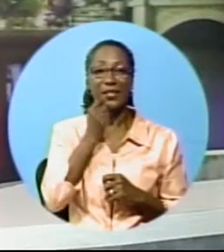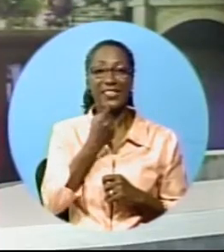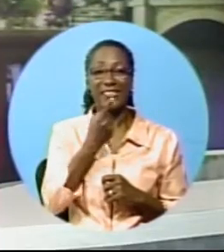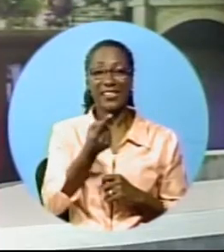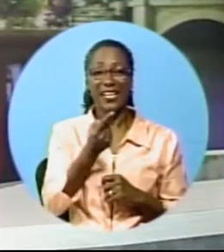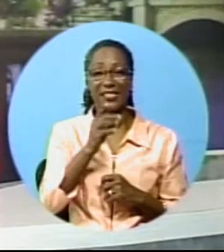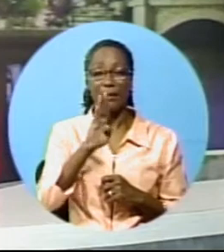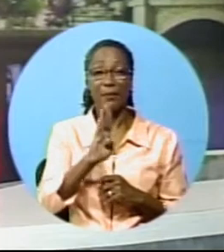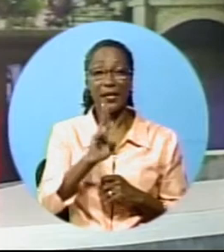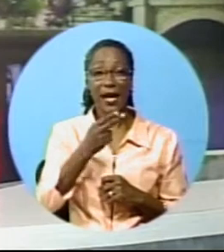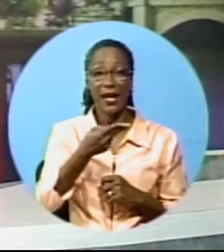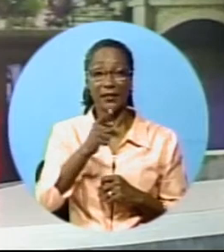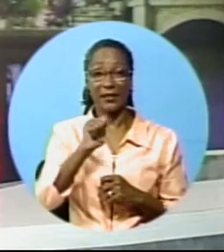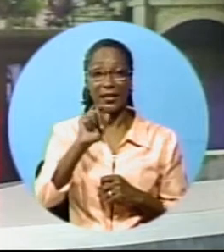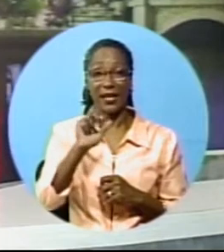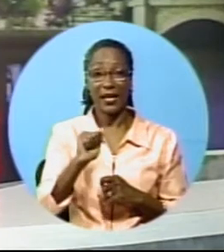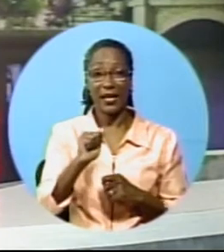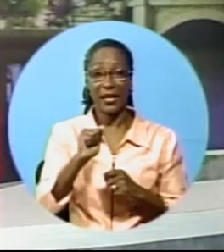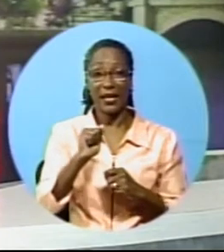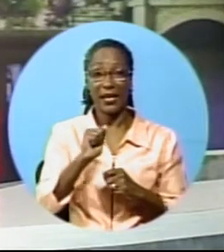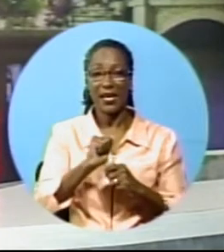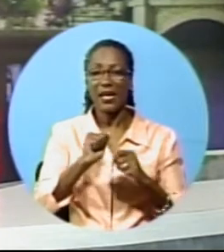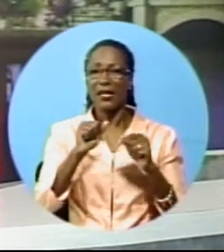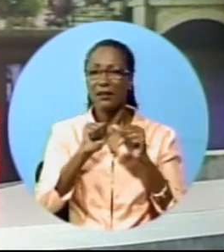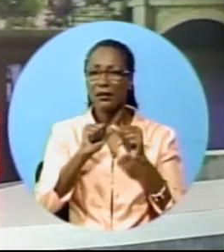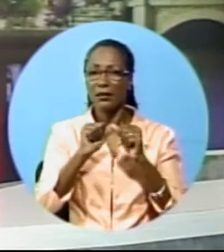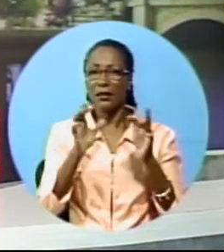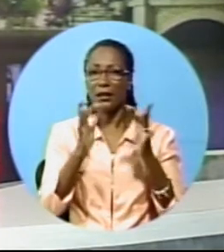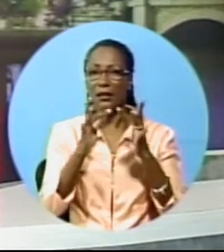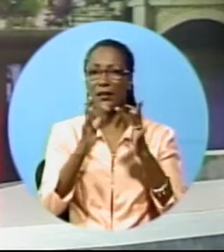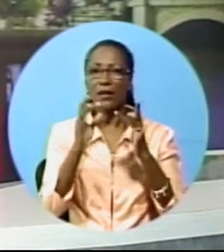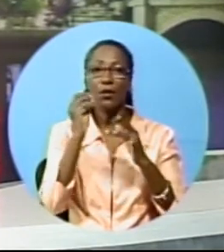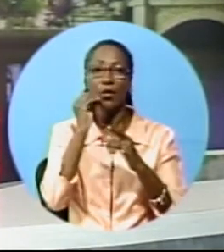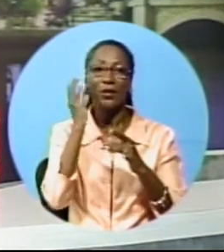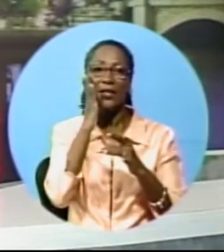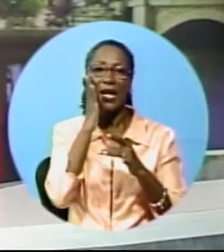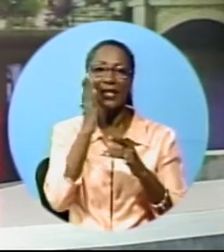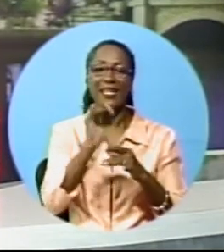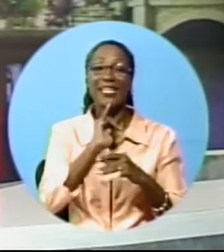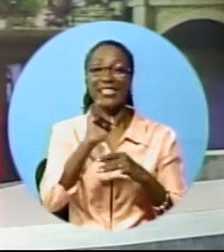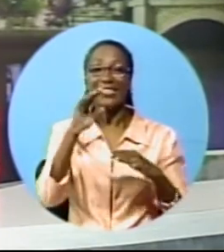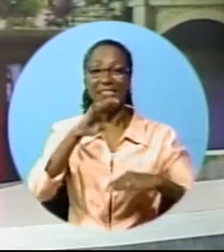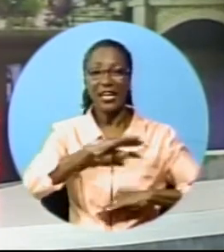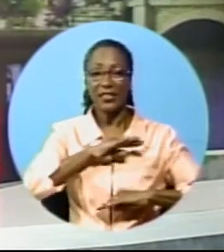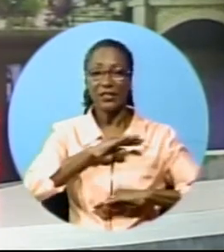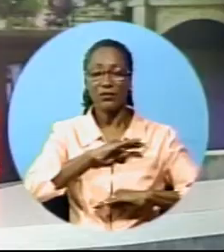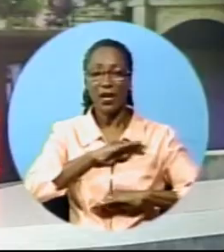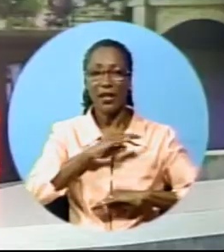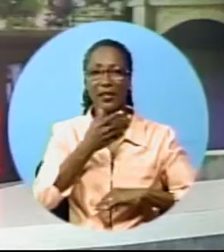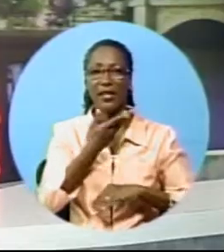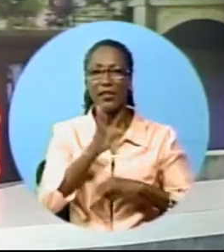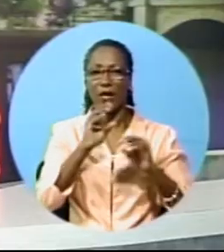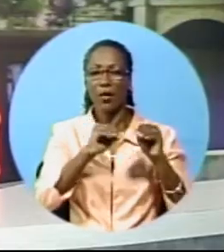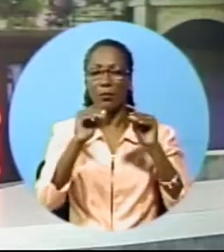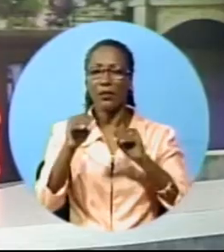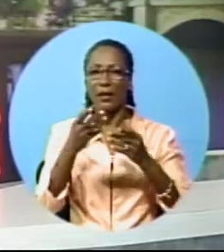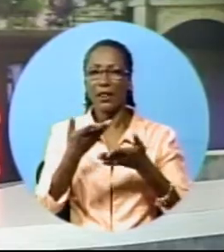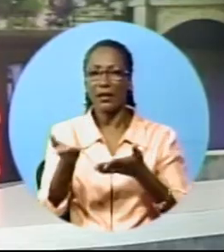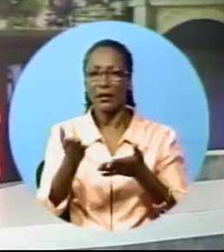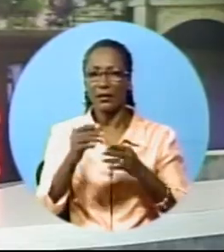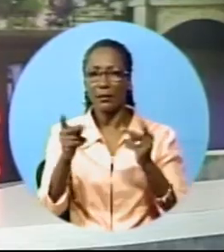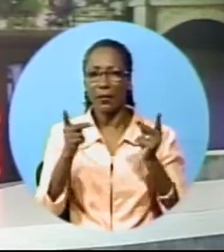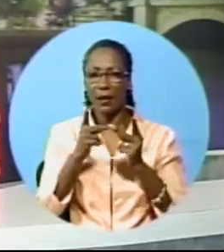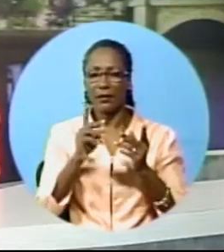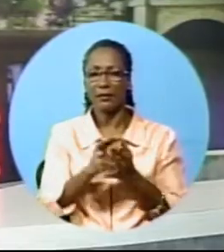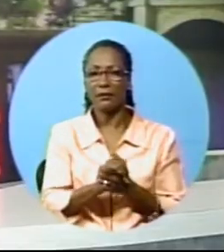says the BHTA remains in constant contact with hotels and is satisfied that mitigation measures are being put in place.